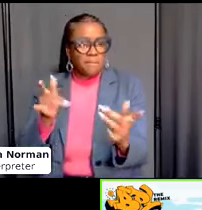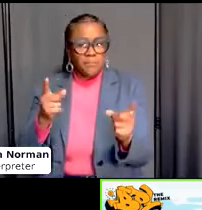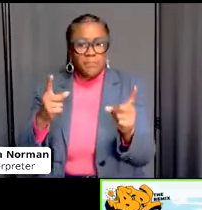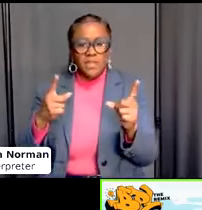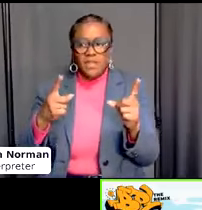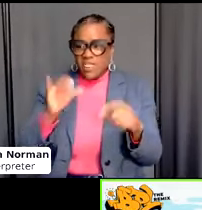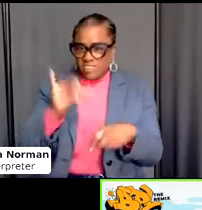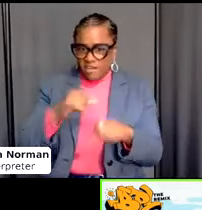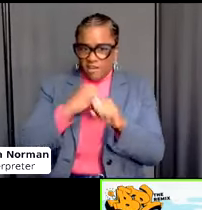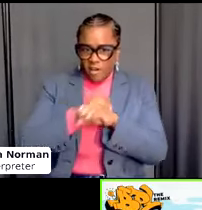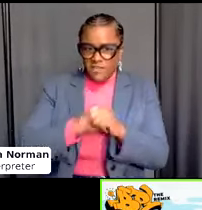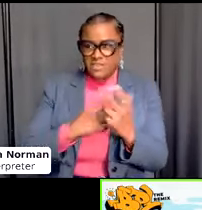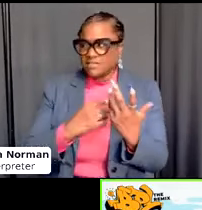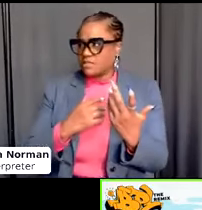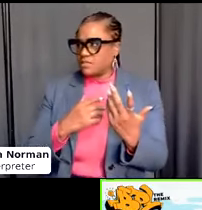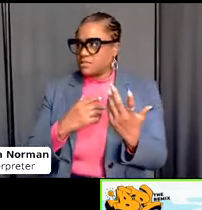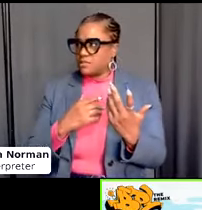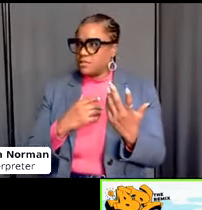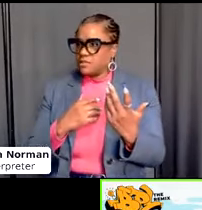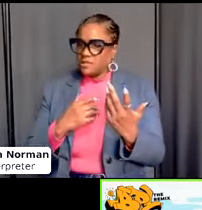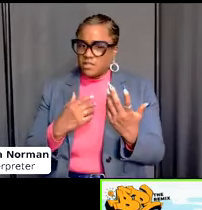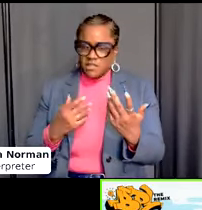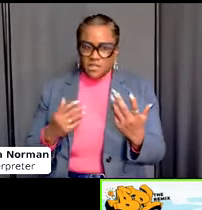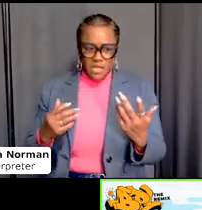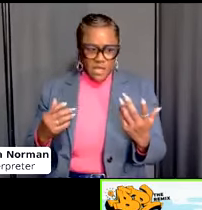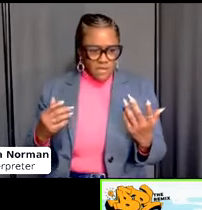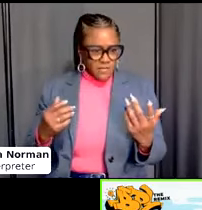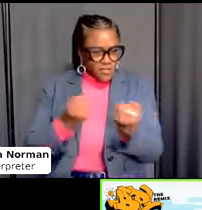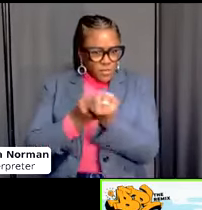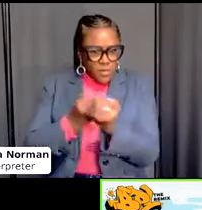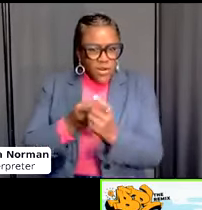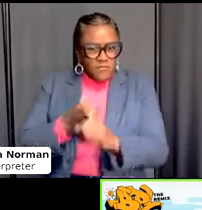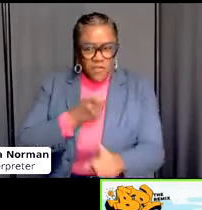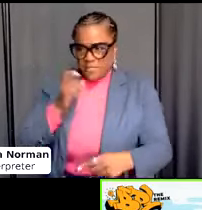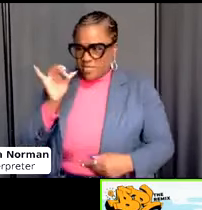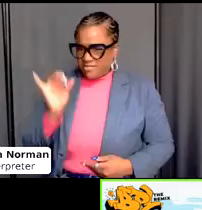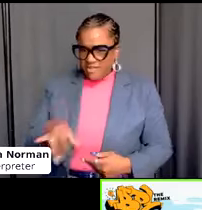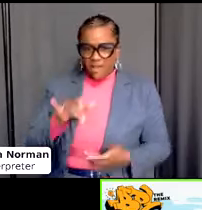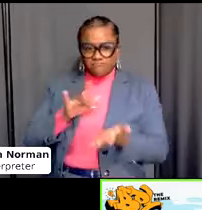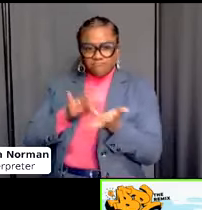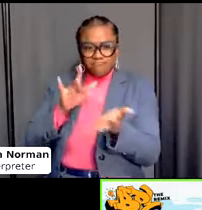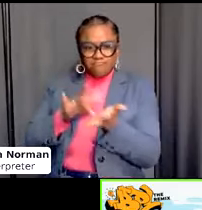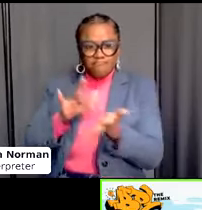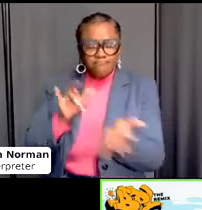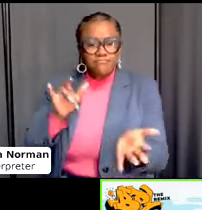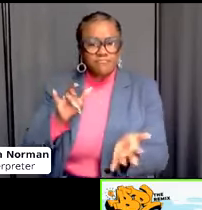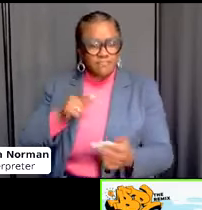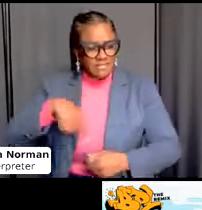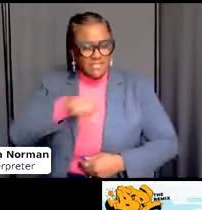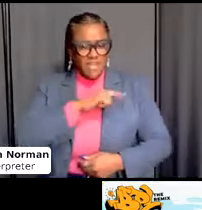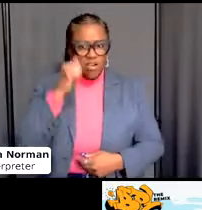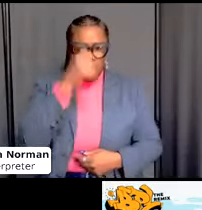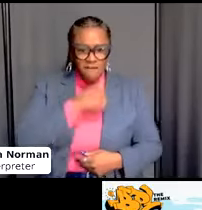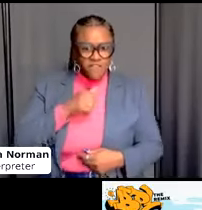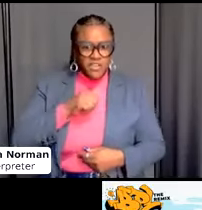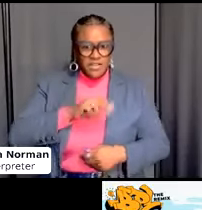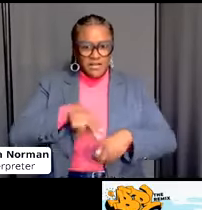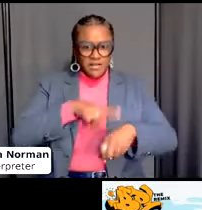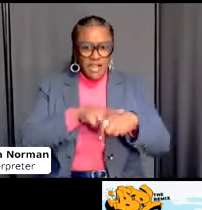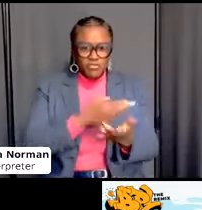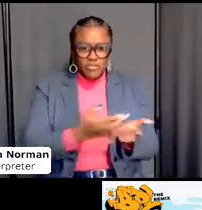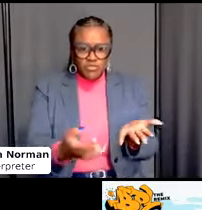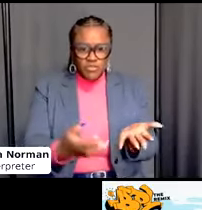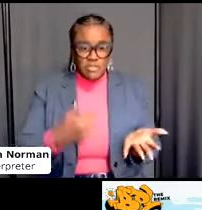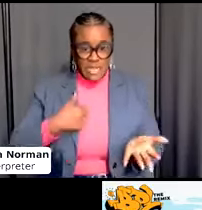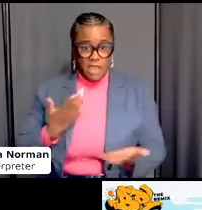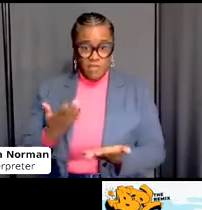being fueled by this exploitation of natural resources. I